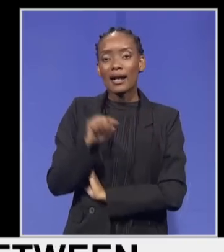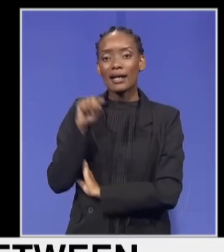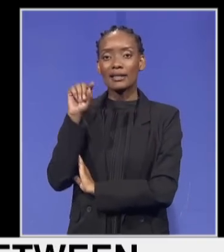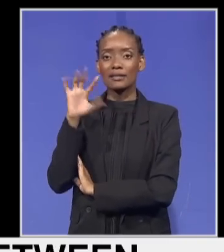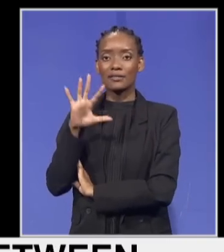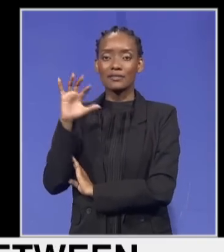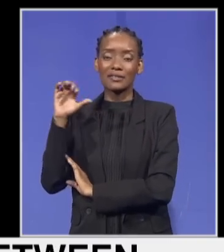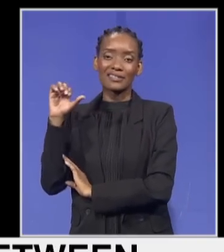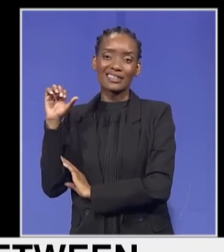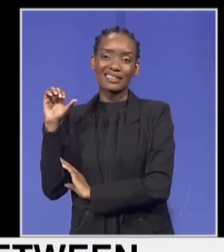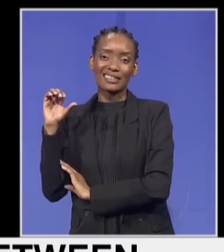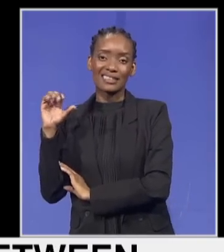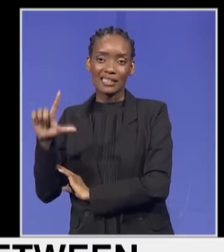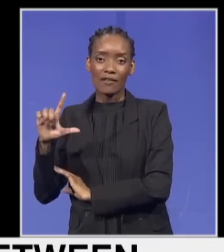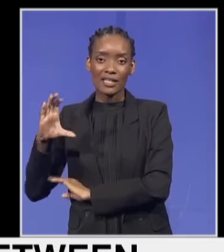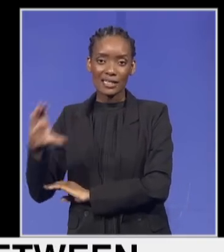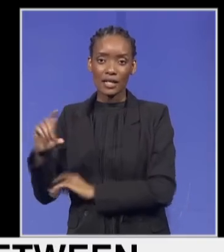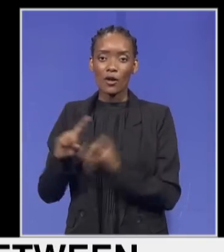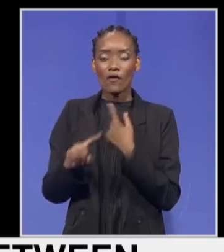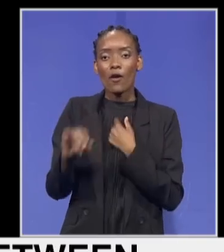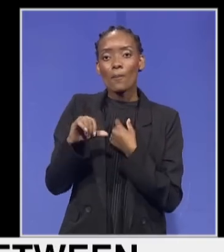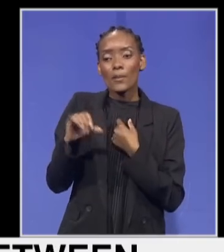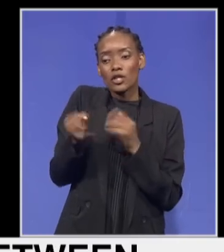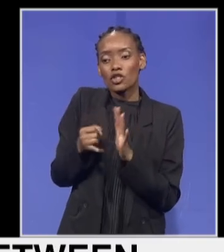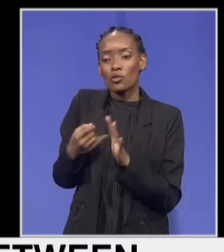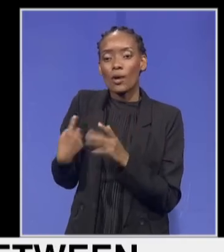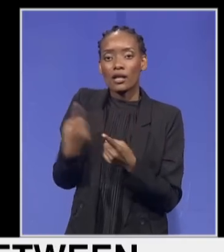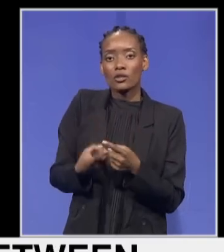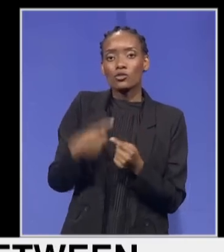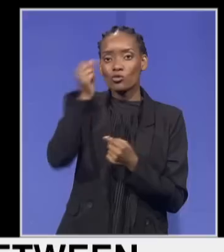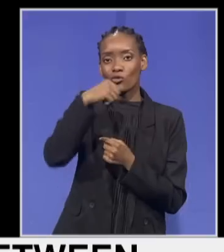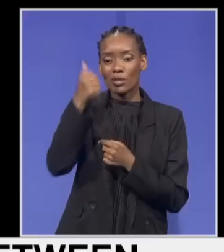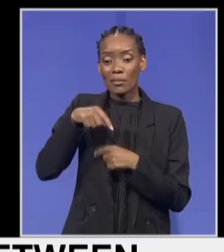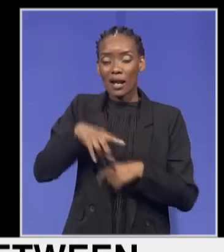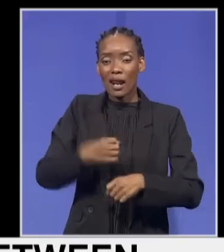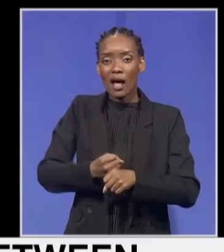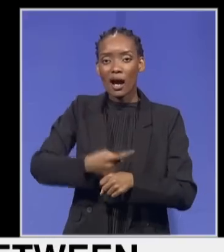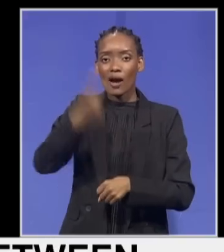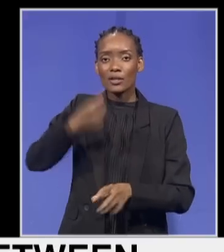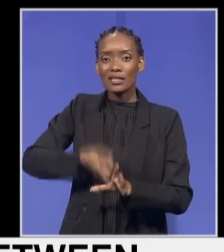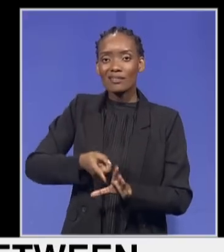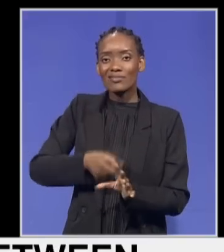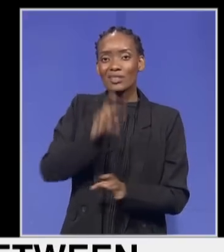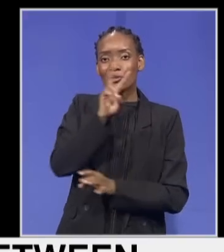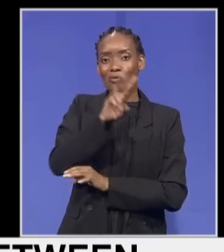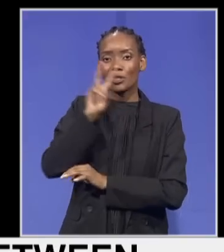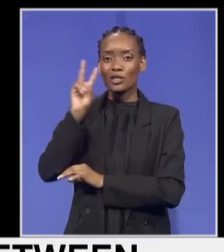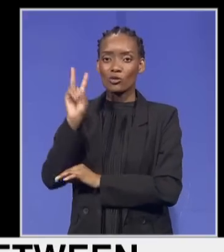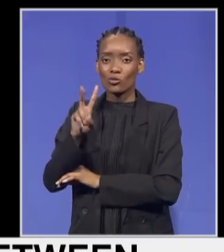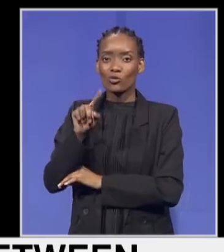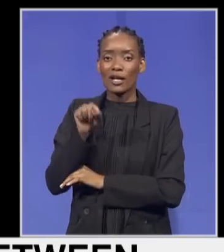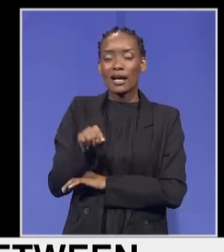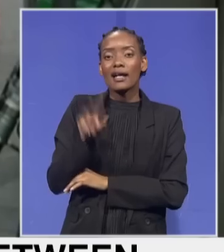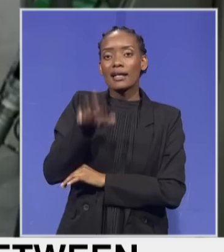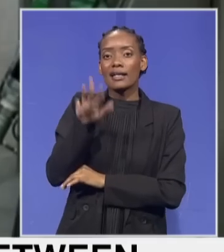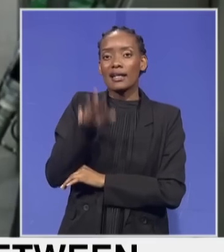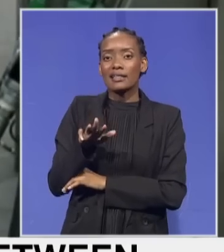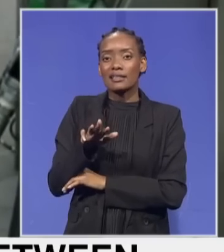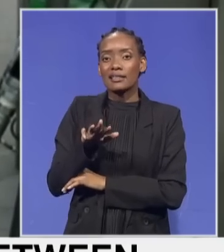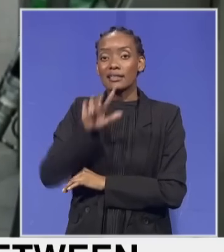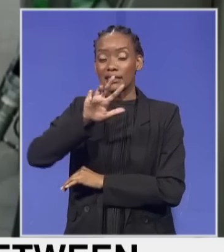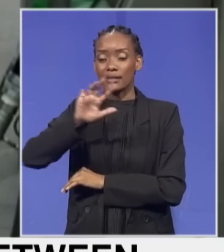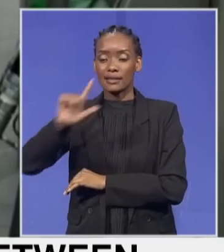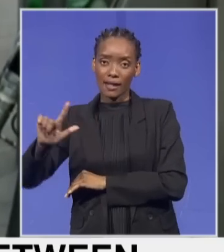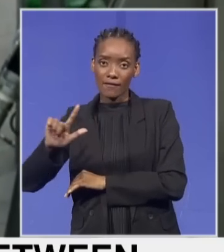between January and April. This has pushed the price of a litre of petrol in Gauteng to 22.97 rand. Motorists